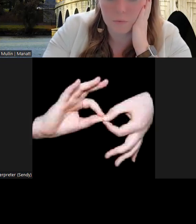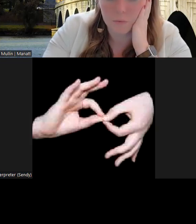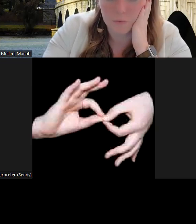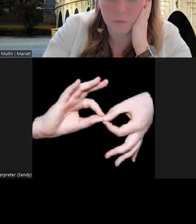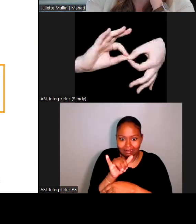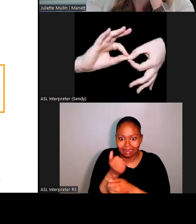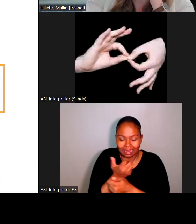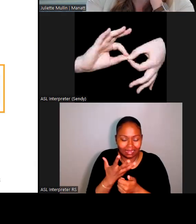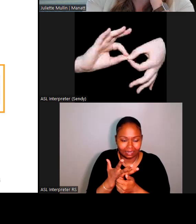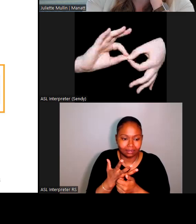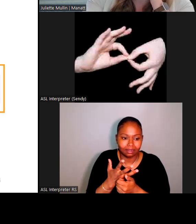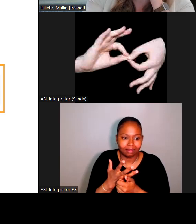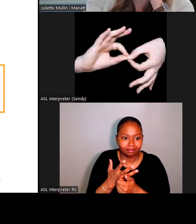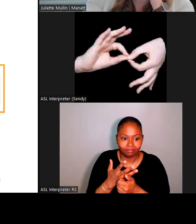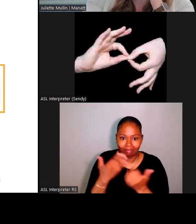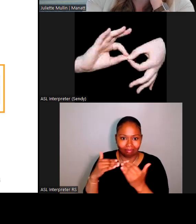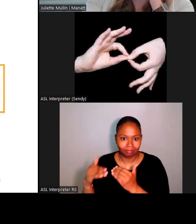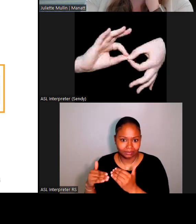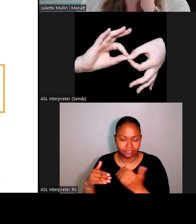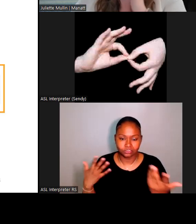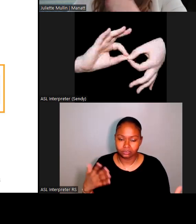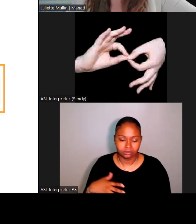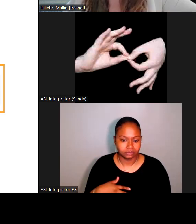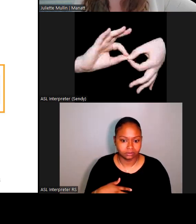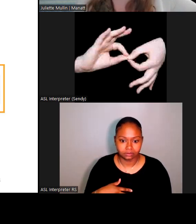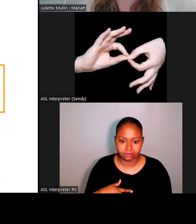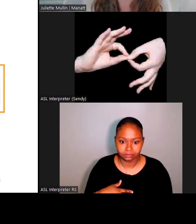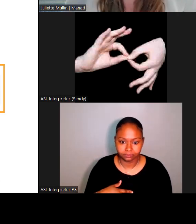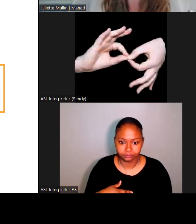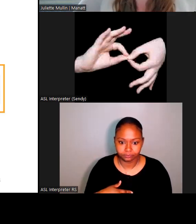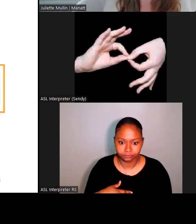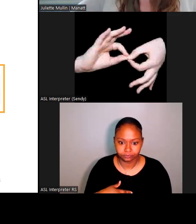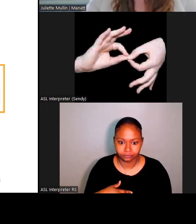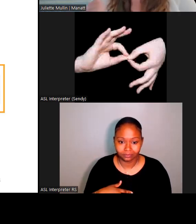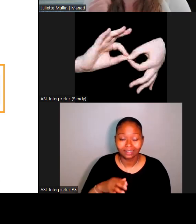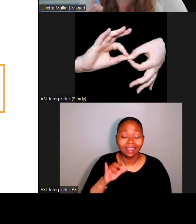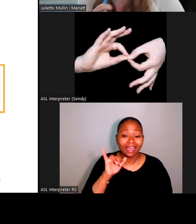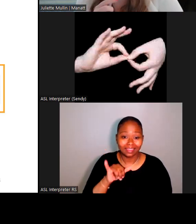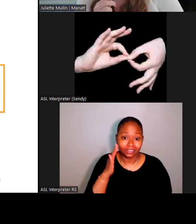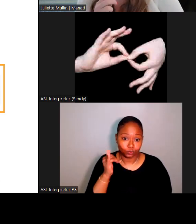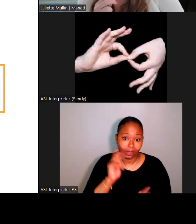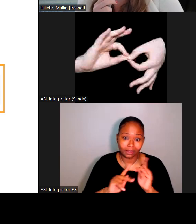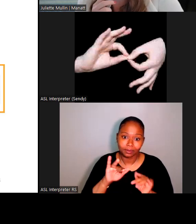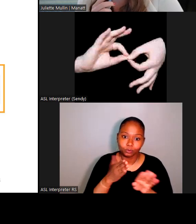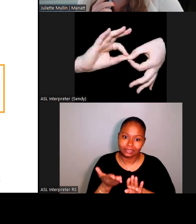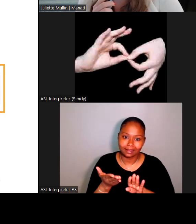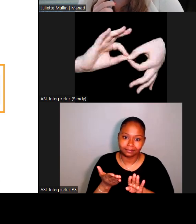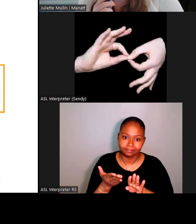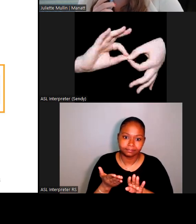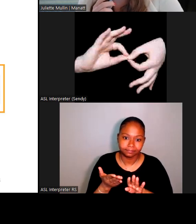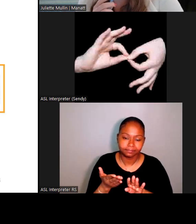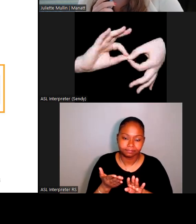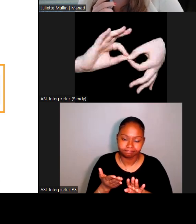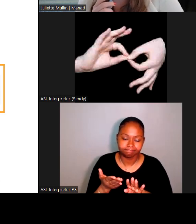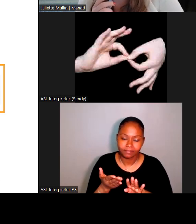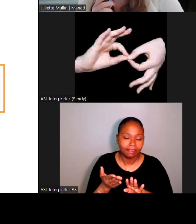any exceptions. This is why people died. And the